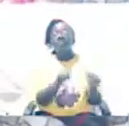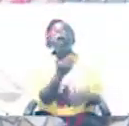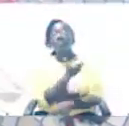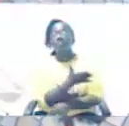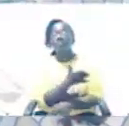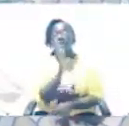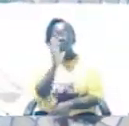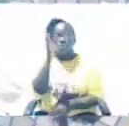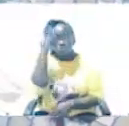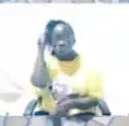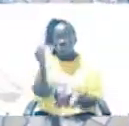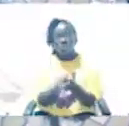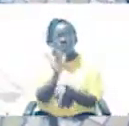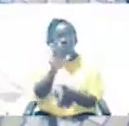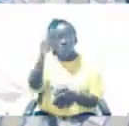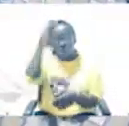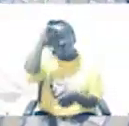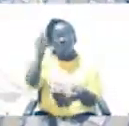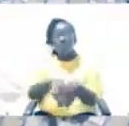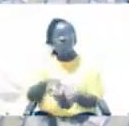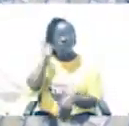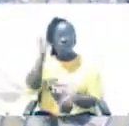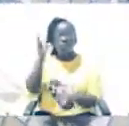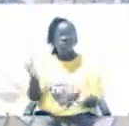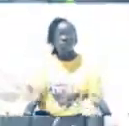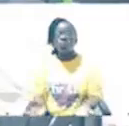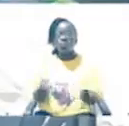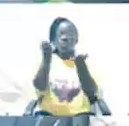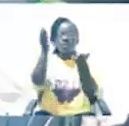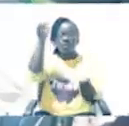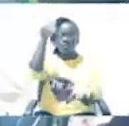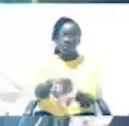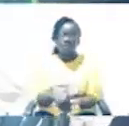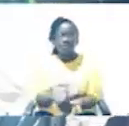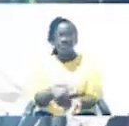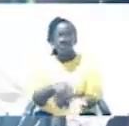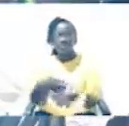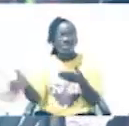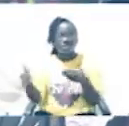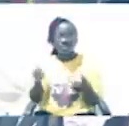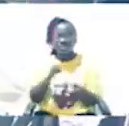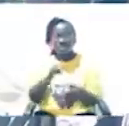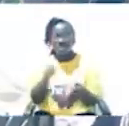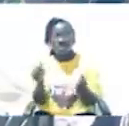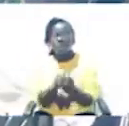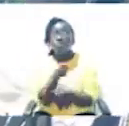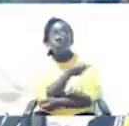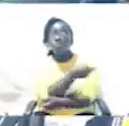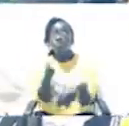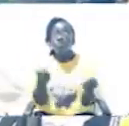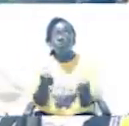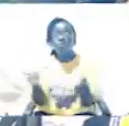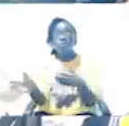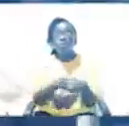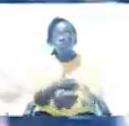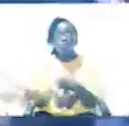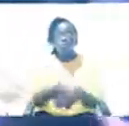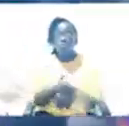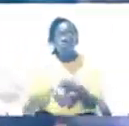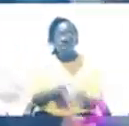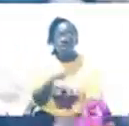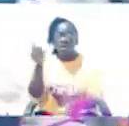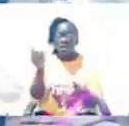rise again. No matter how decomposed your situation can be turned